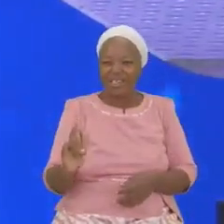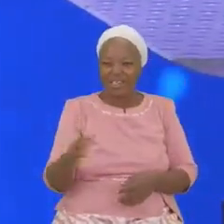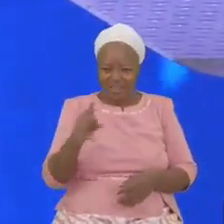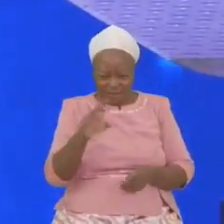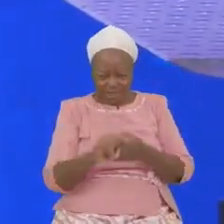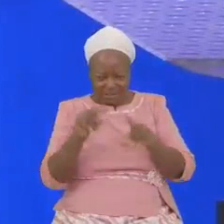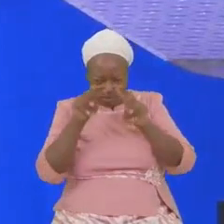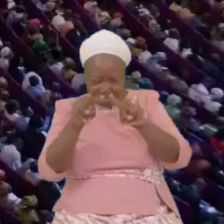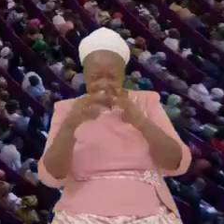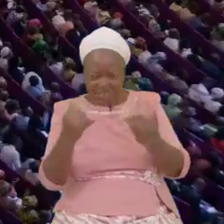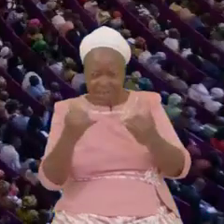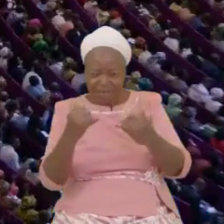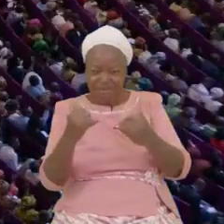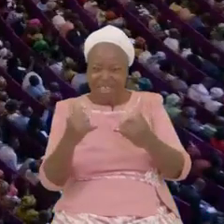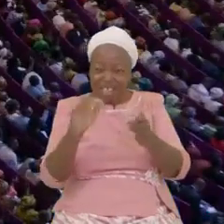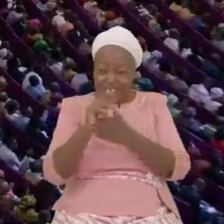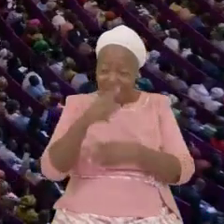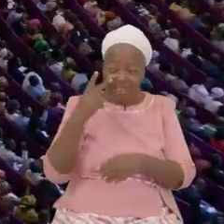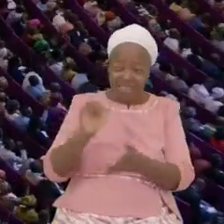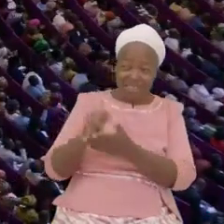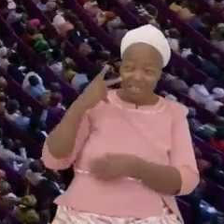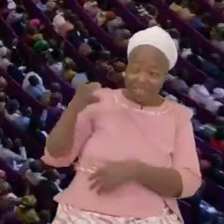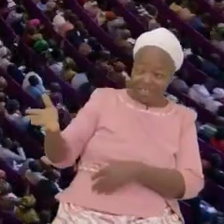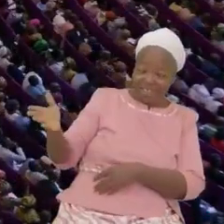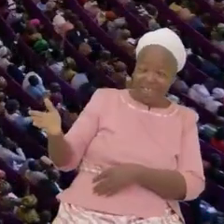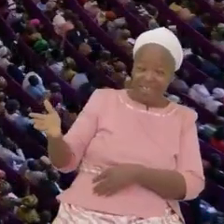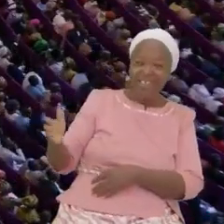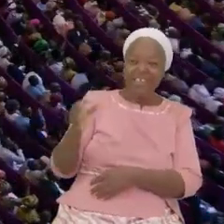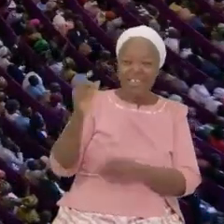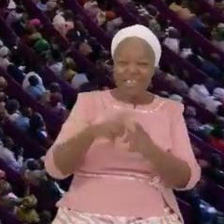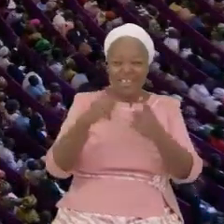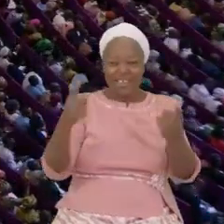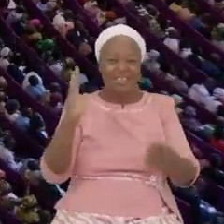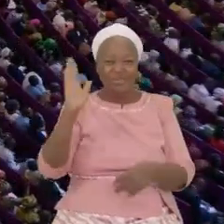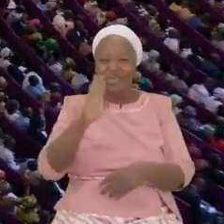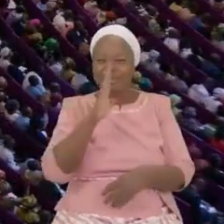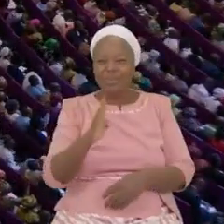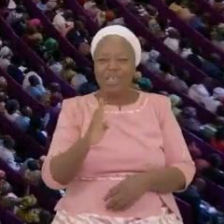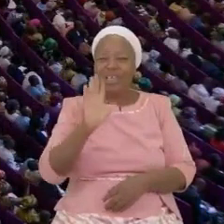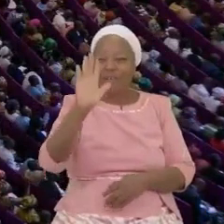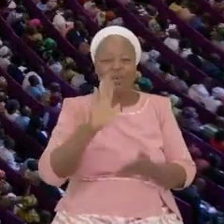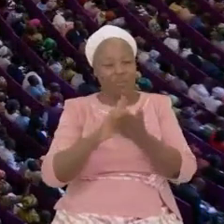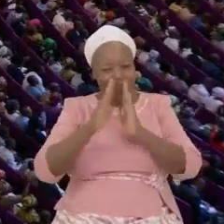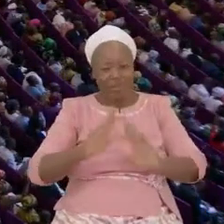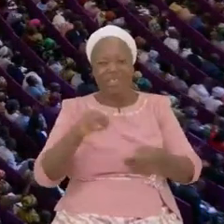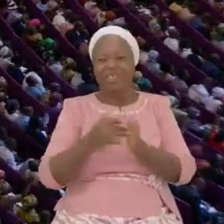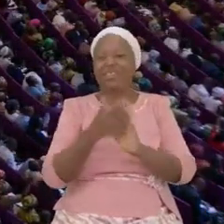I'm looking at now, that one I see up there, great will be your